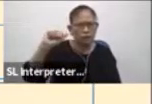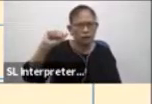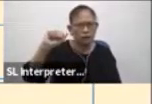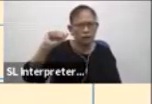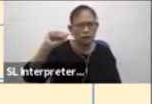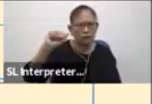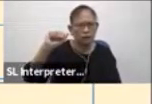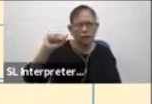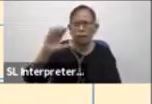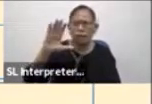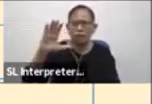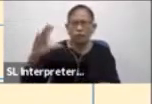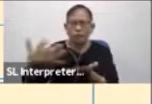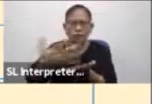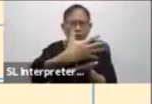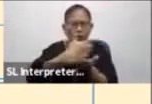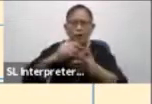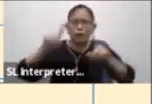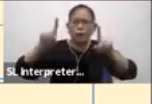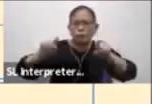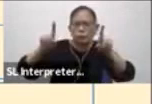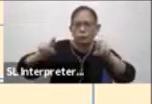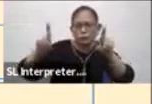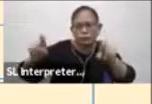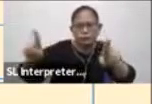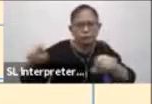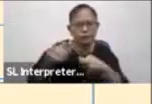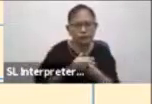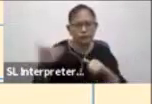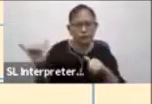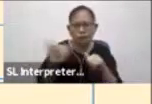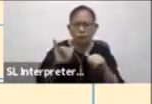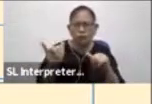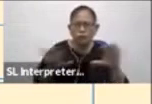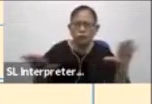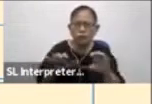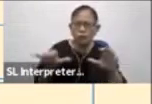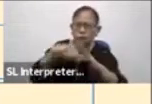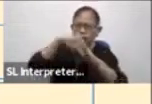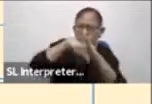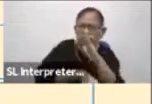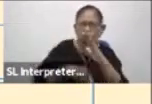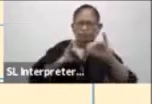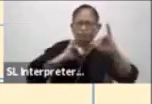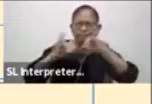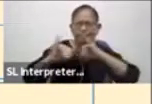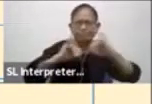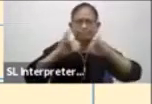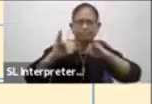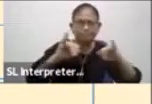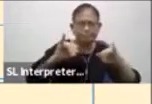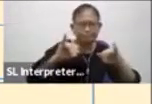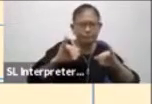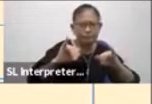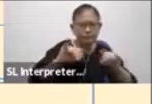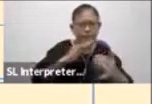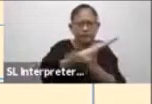survey, individual questionnaire. And we also conducted an in-depth interview with some key